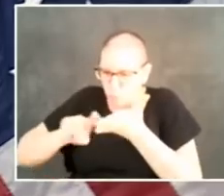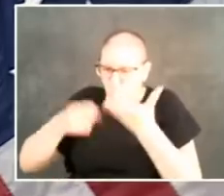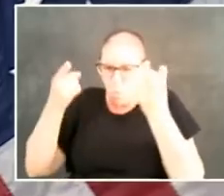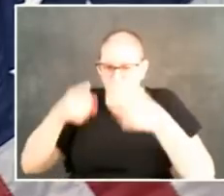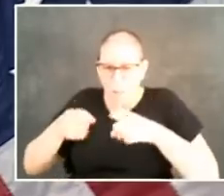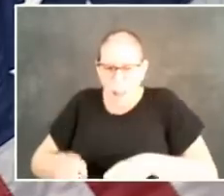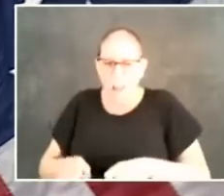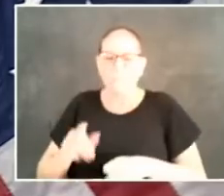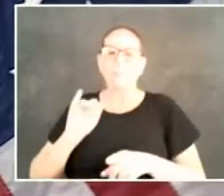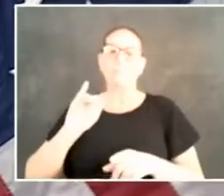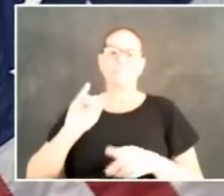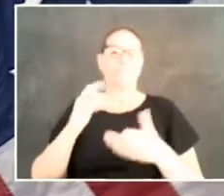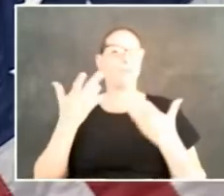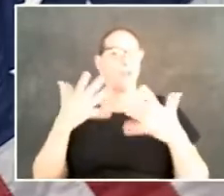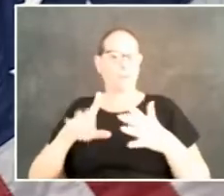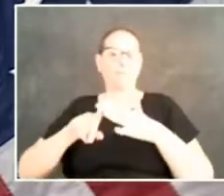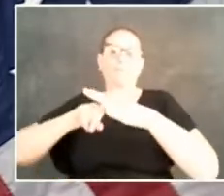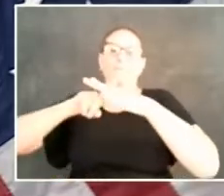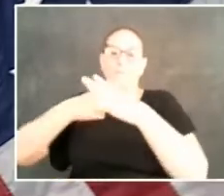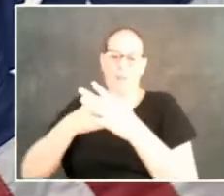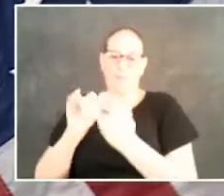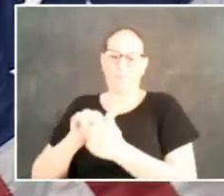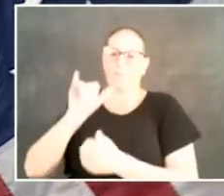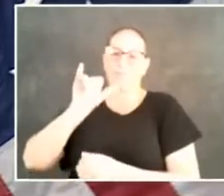The next question is Andrew from Gay USA.